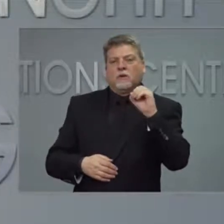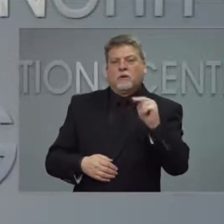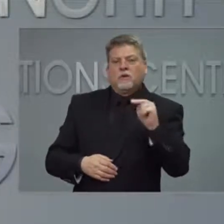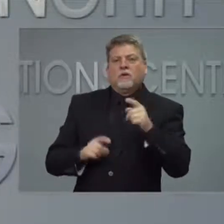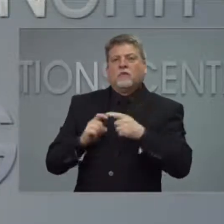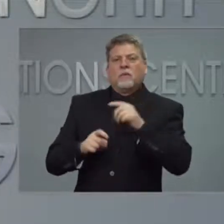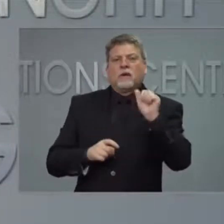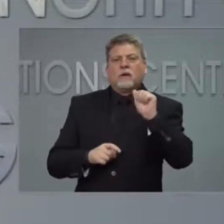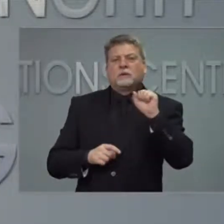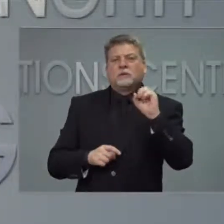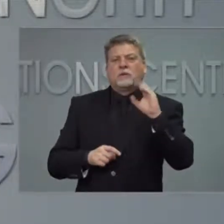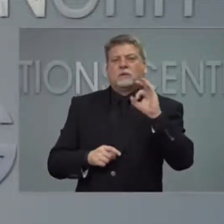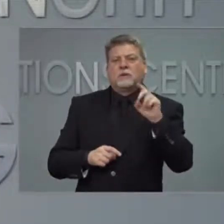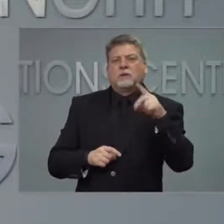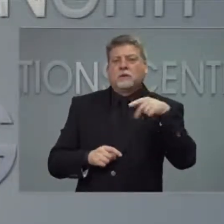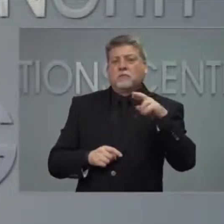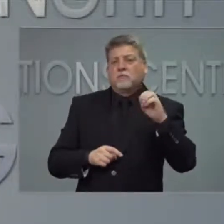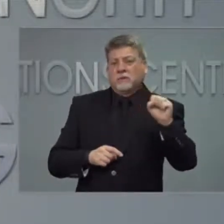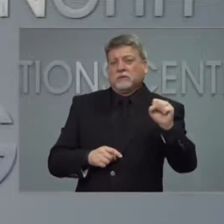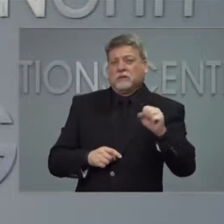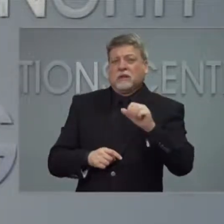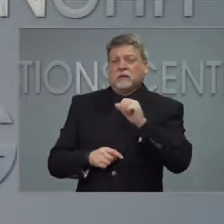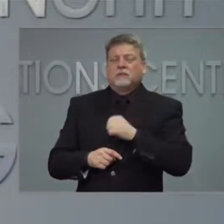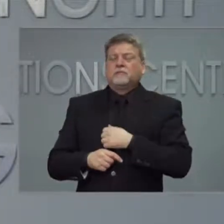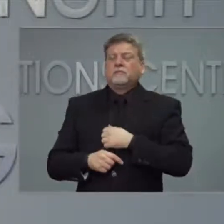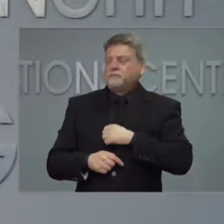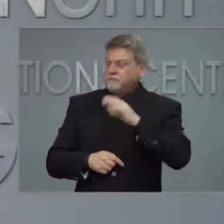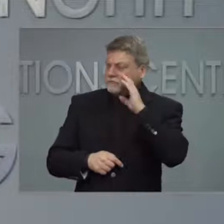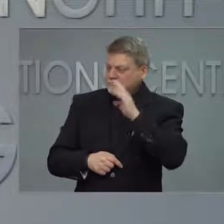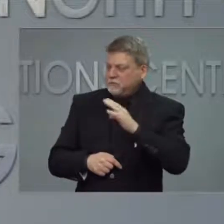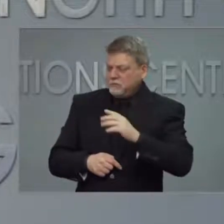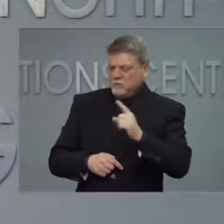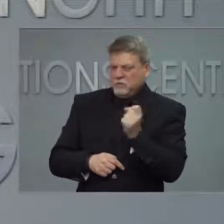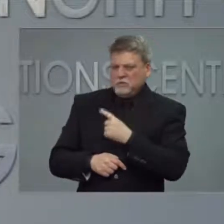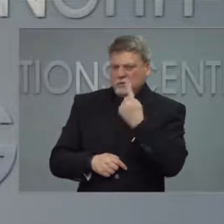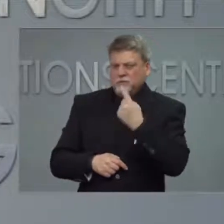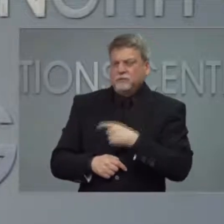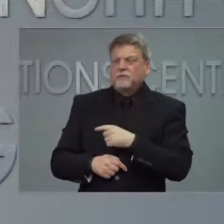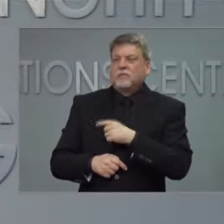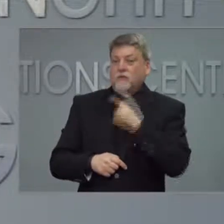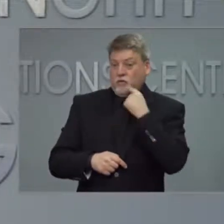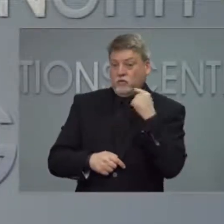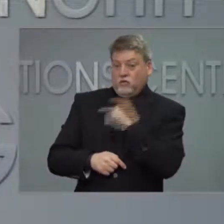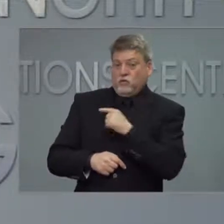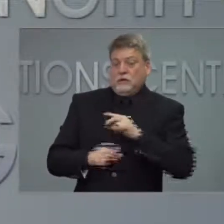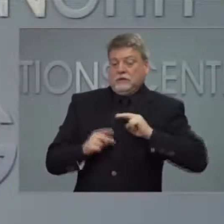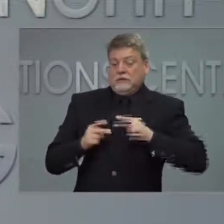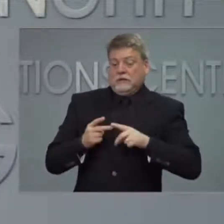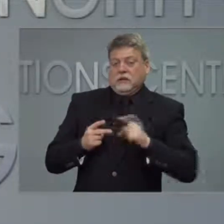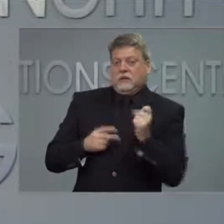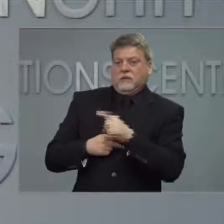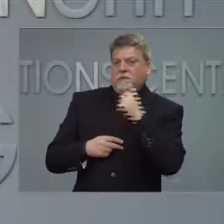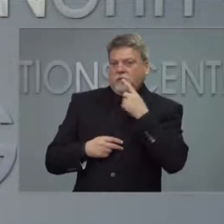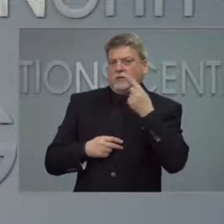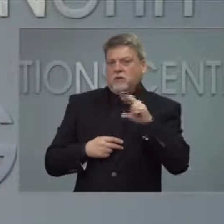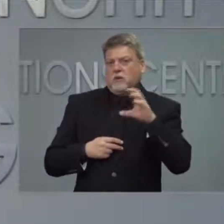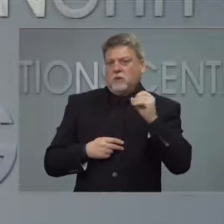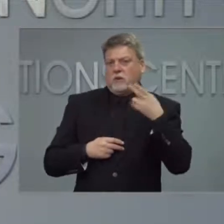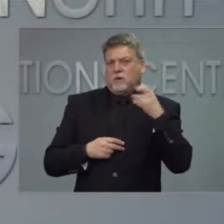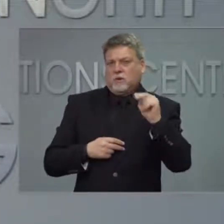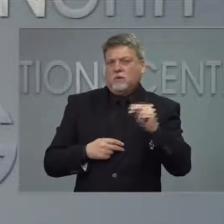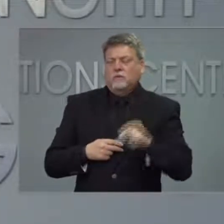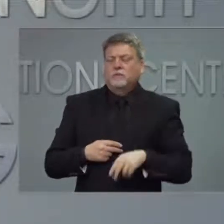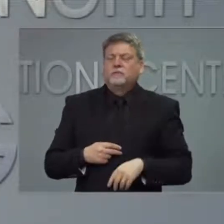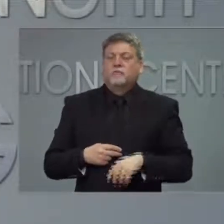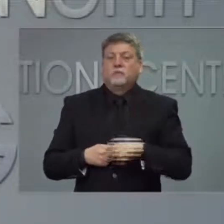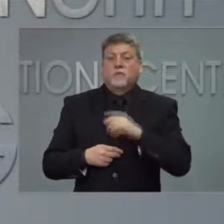Hi, Governor. Brian Anderson here with the Associated Press. I have one question for you and one question for Dr. Cohen. For